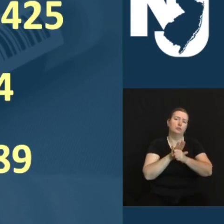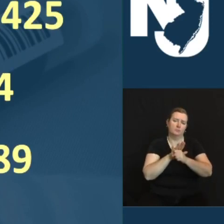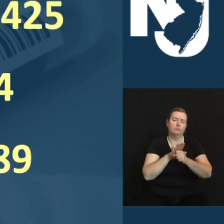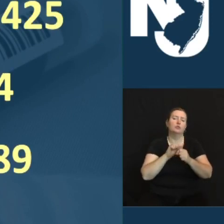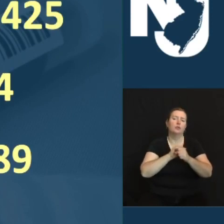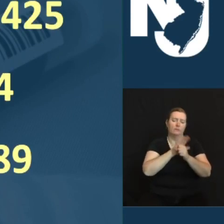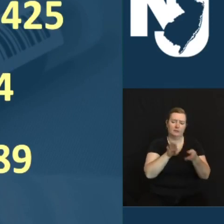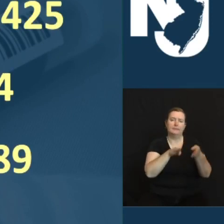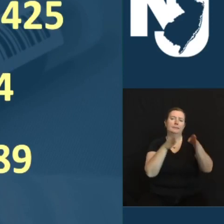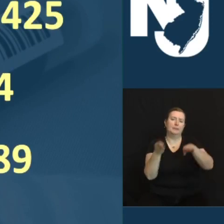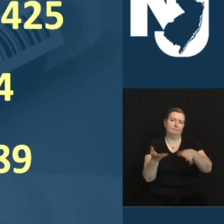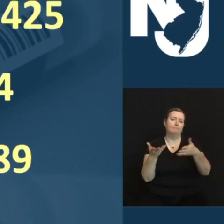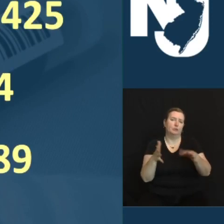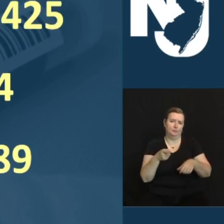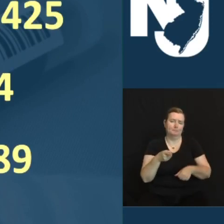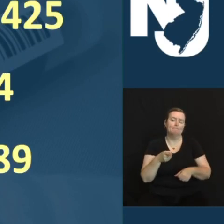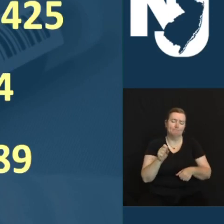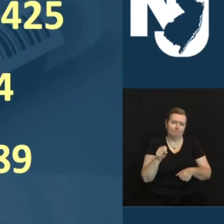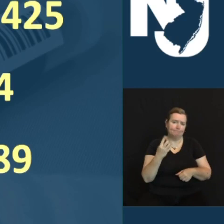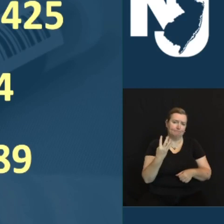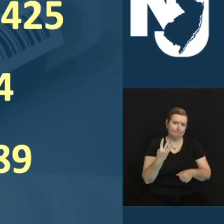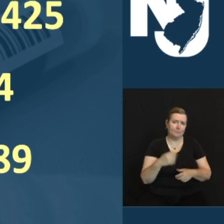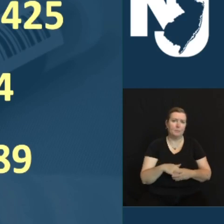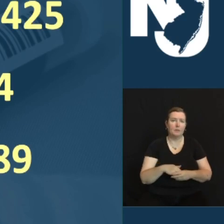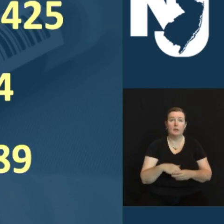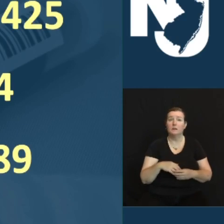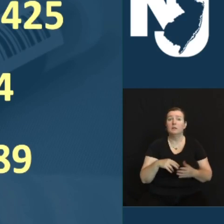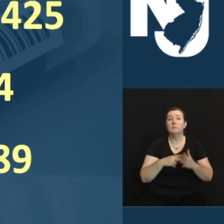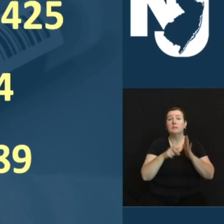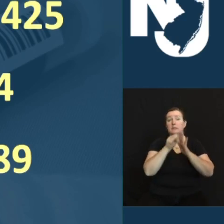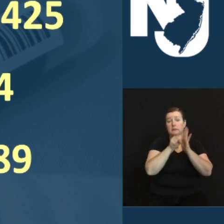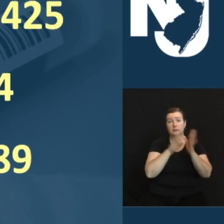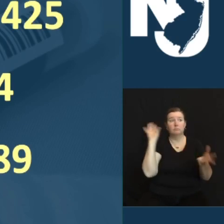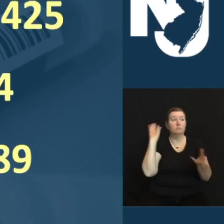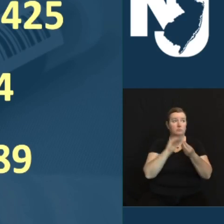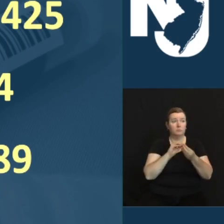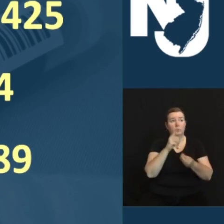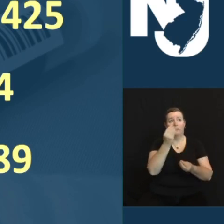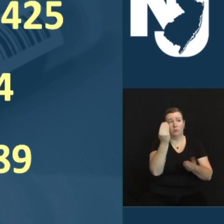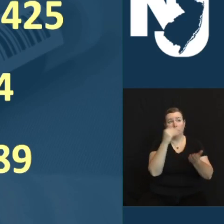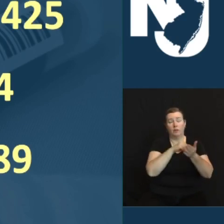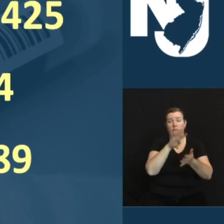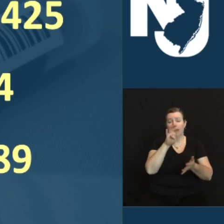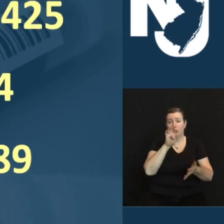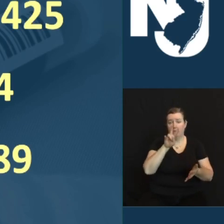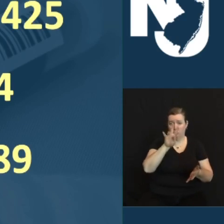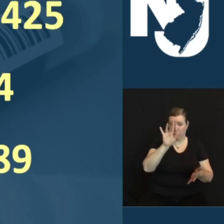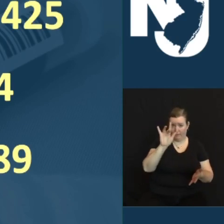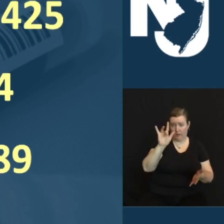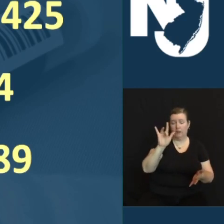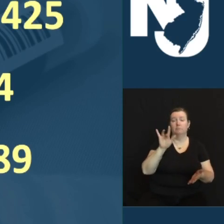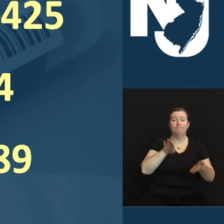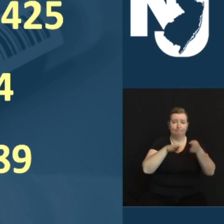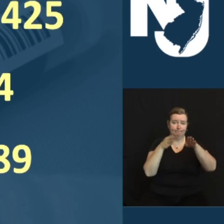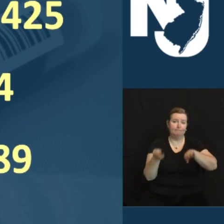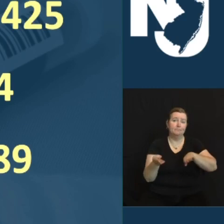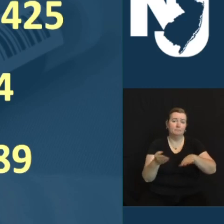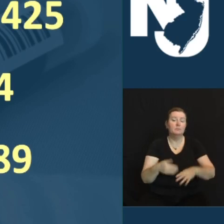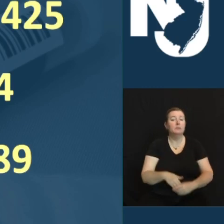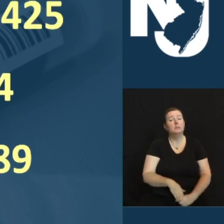COVID-19 complications. That brings our statewide total to 14,425. Blessed New